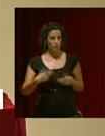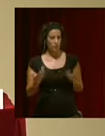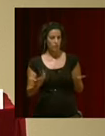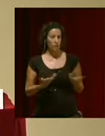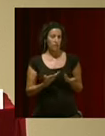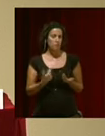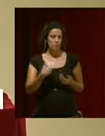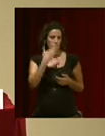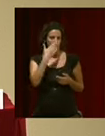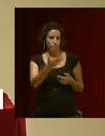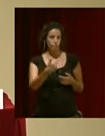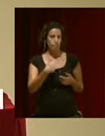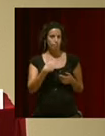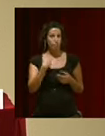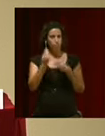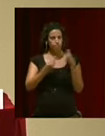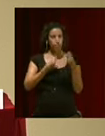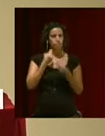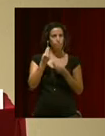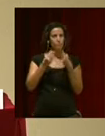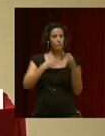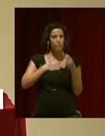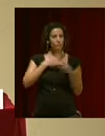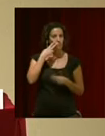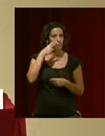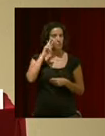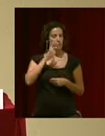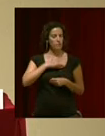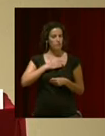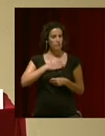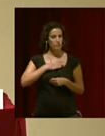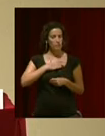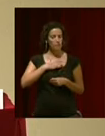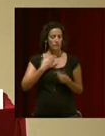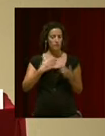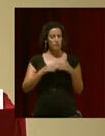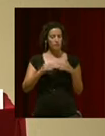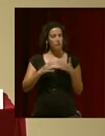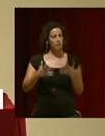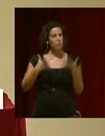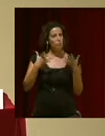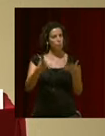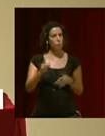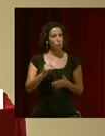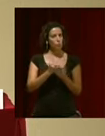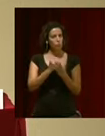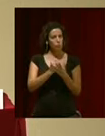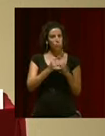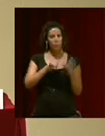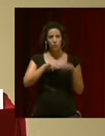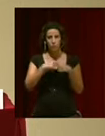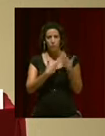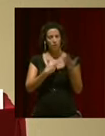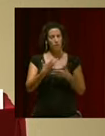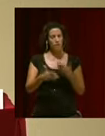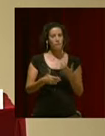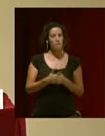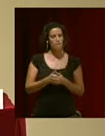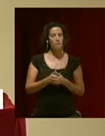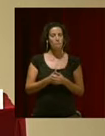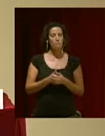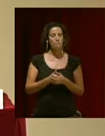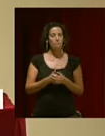electrodes, I'd like to say that we've had other systems that were worse and people still participated. So according to my experience,